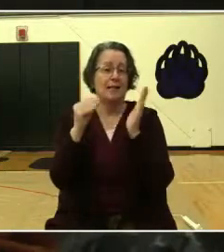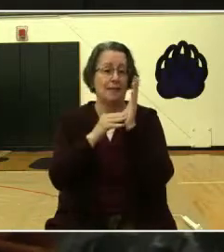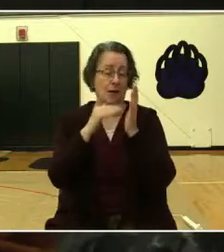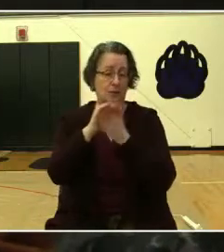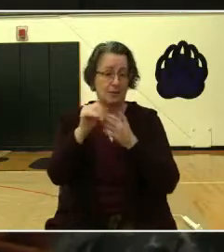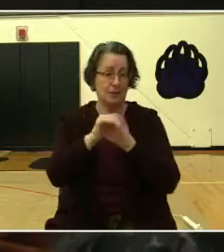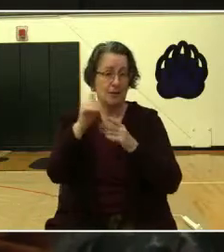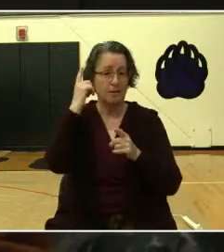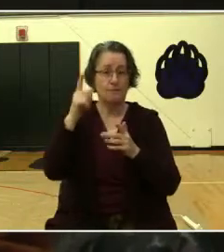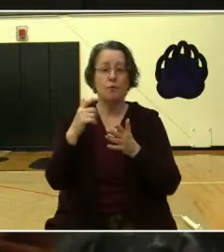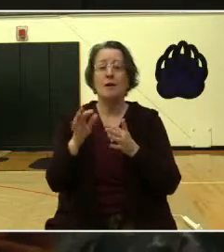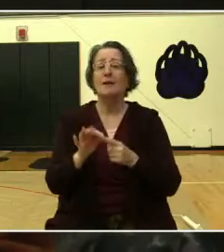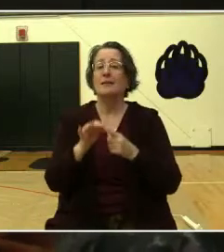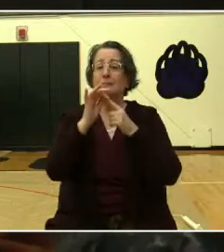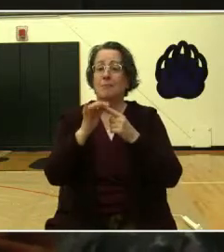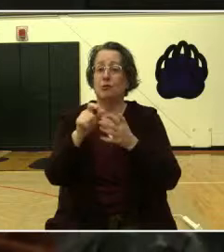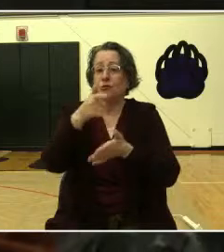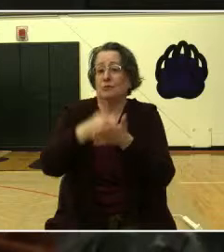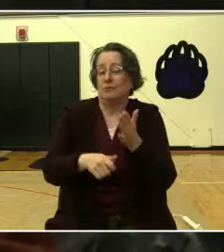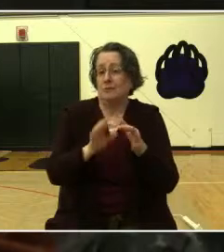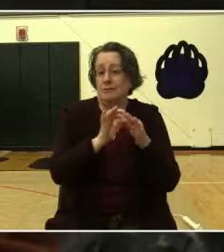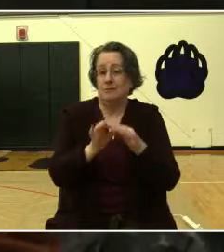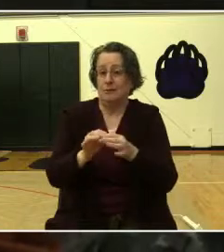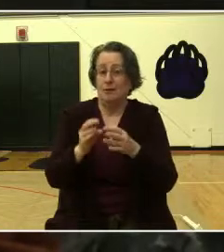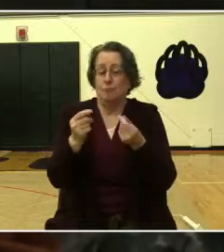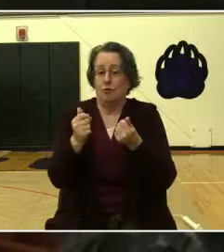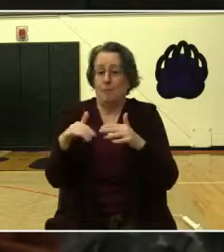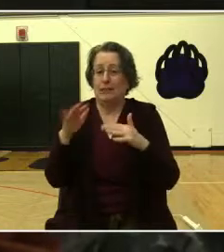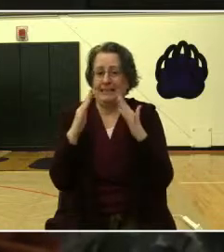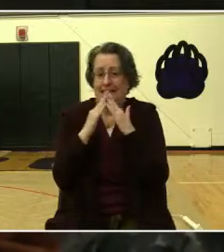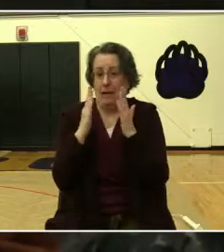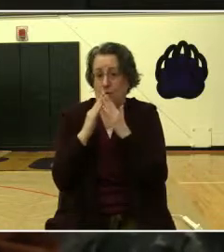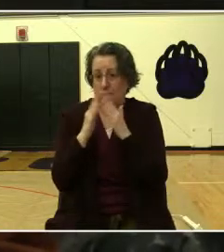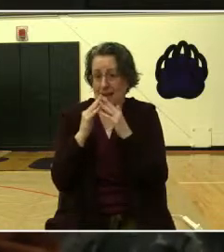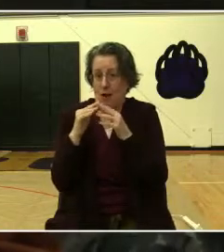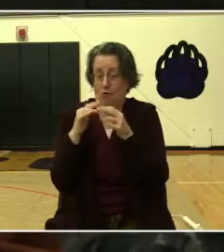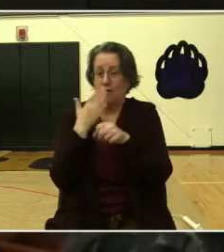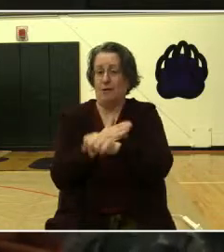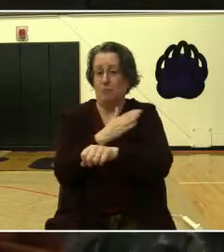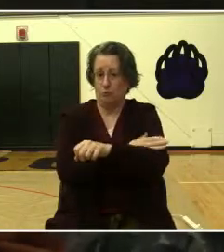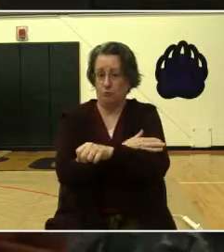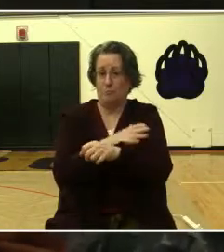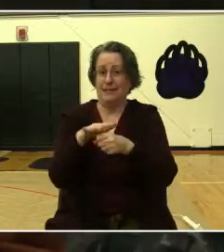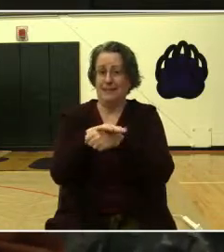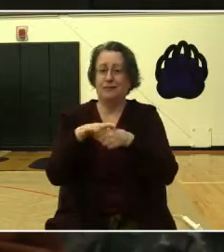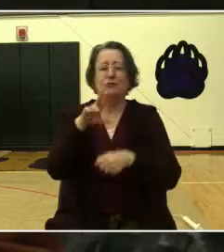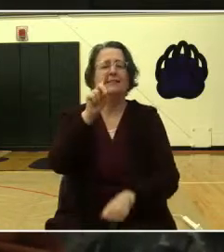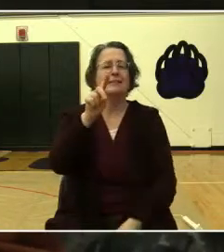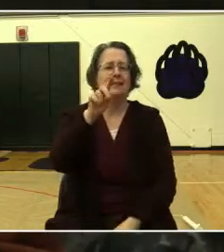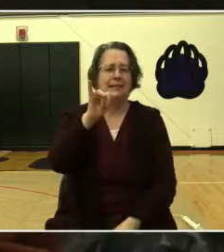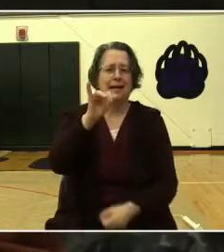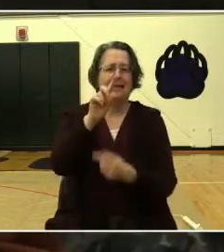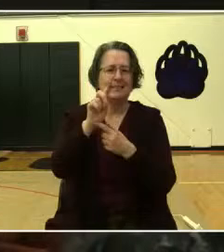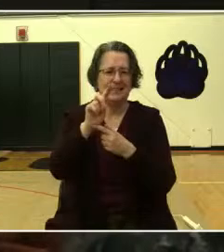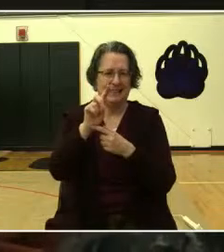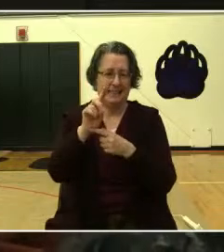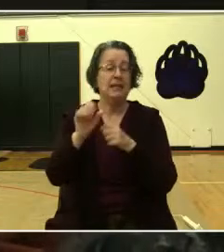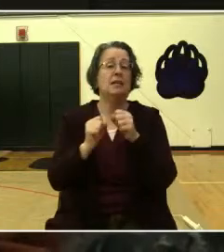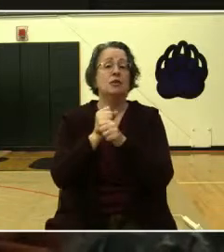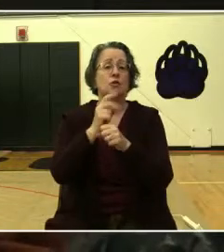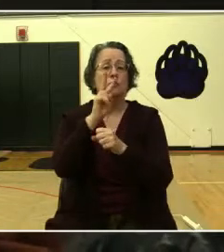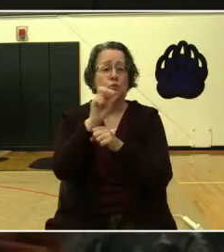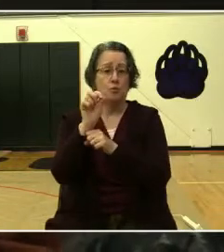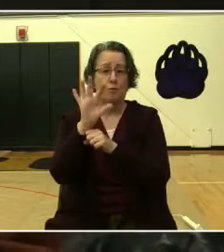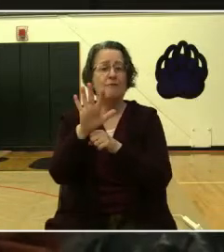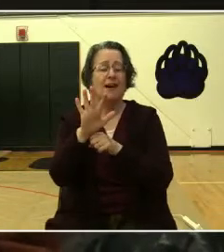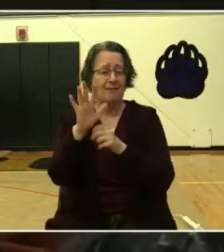assessments on properties within the downtown improvement district as approved by town meeting March 19th 2005 and